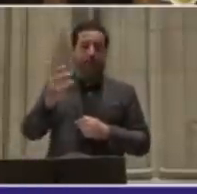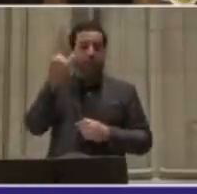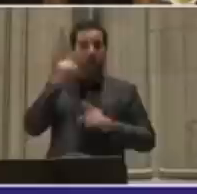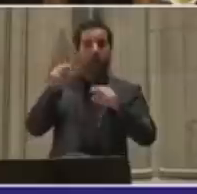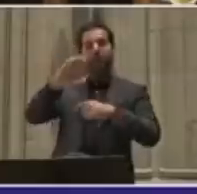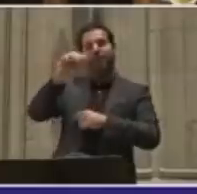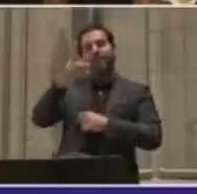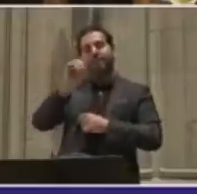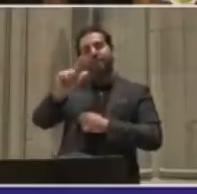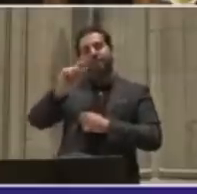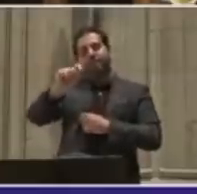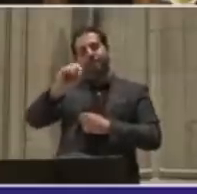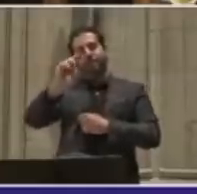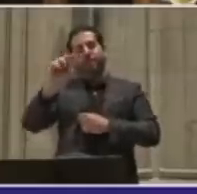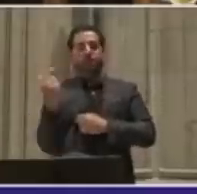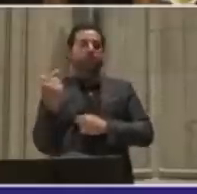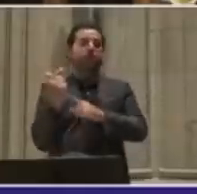go to